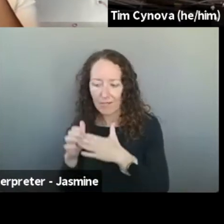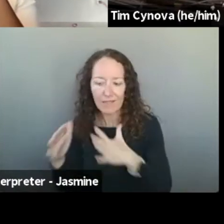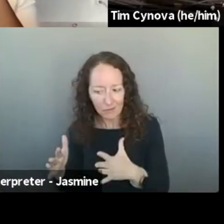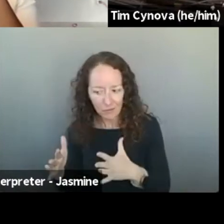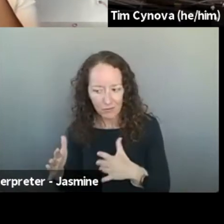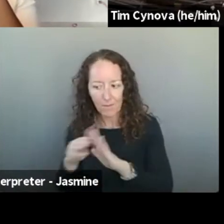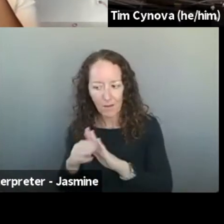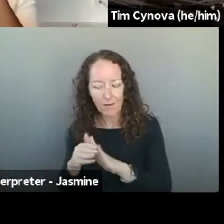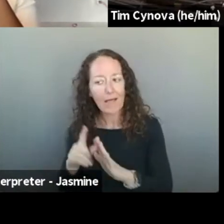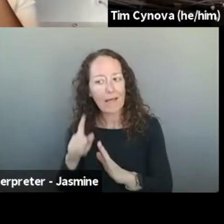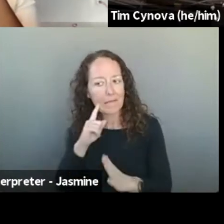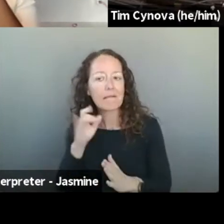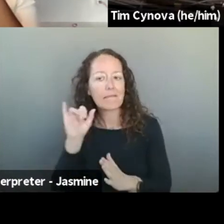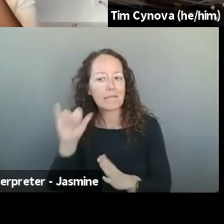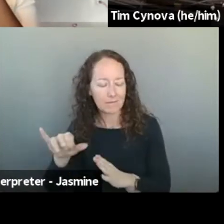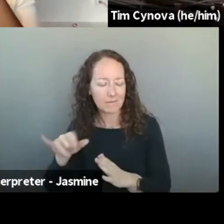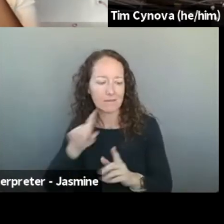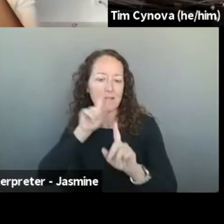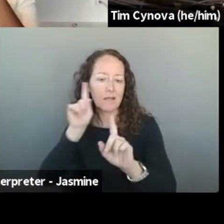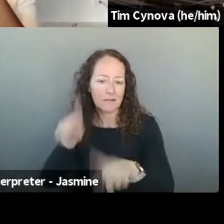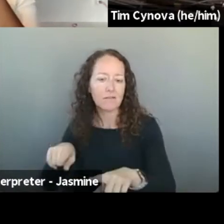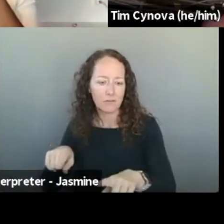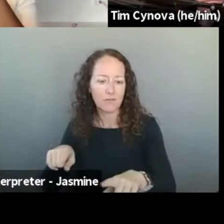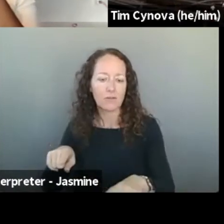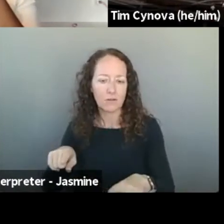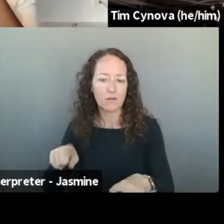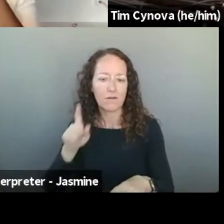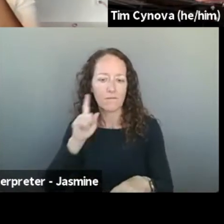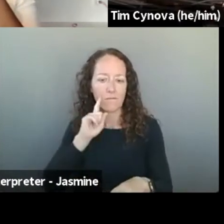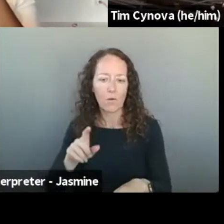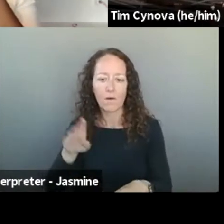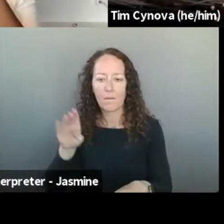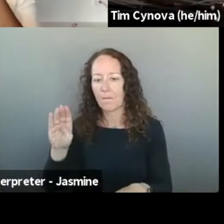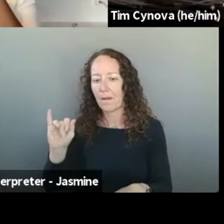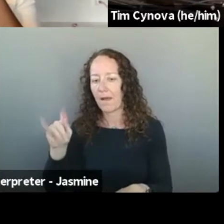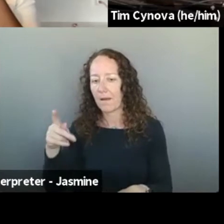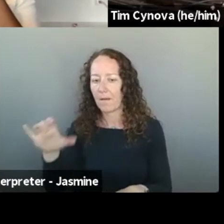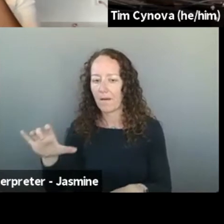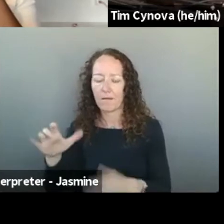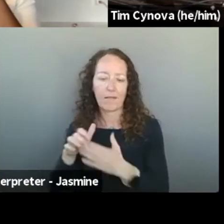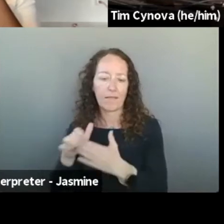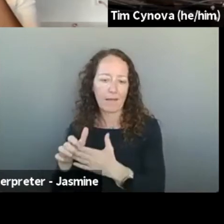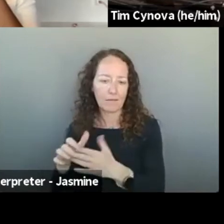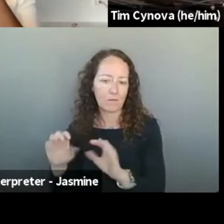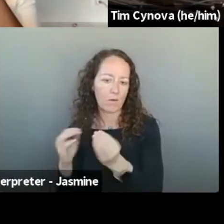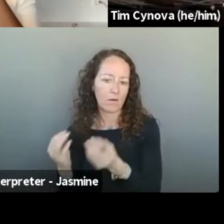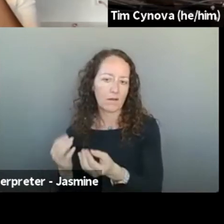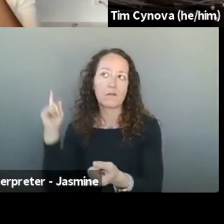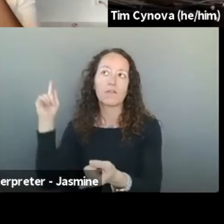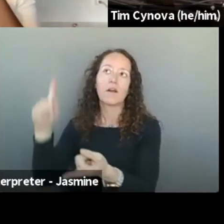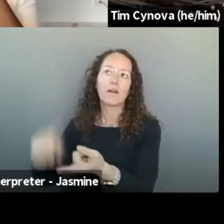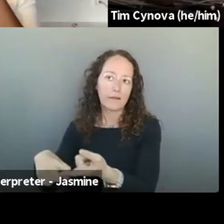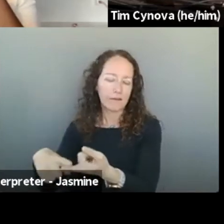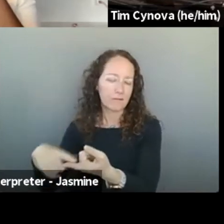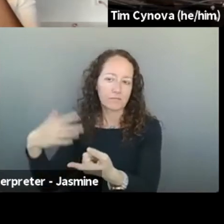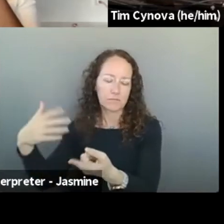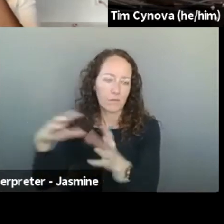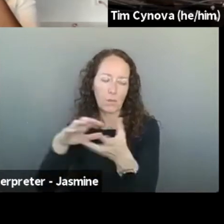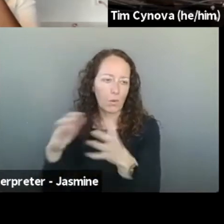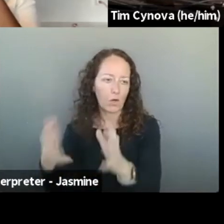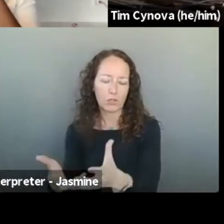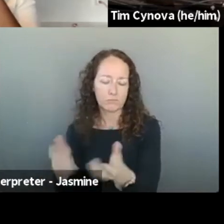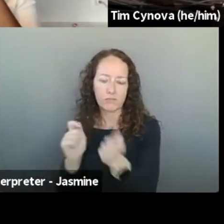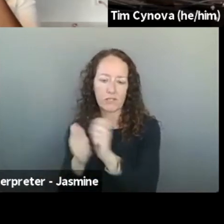may be the way to go for so-called BIPOC-led organizations until, the world